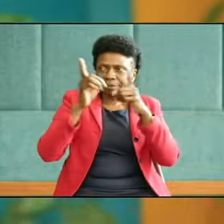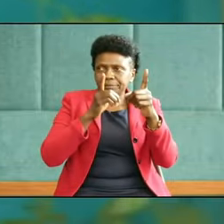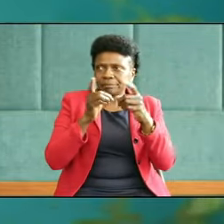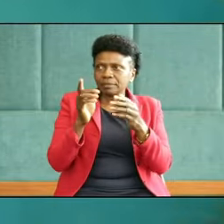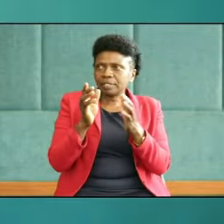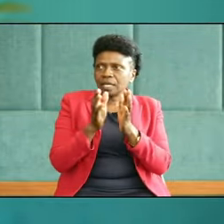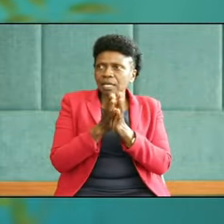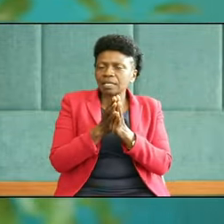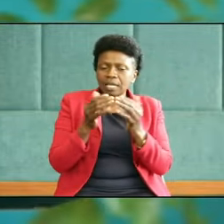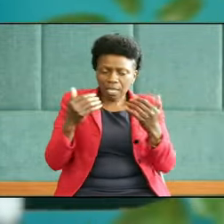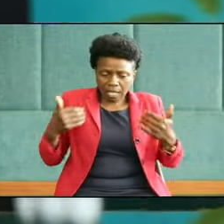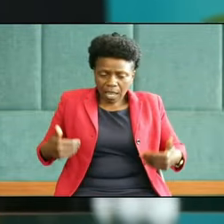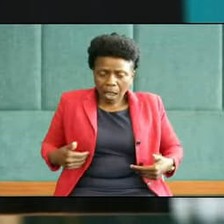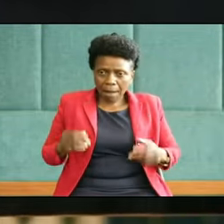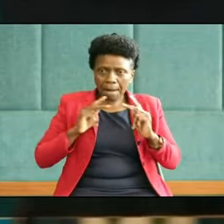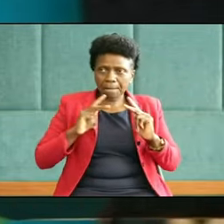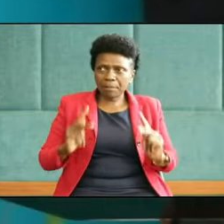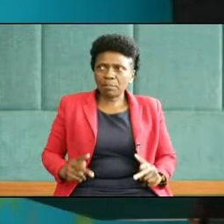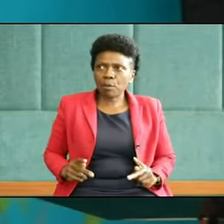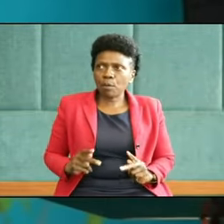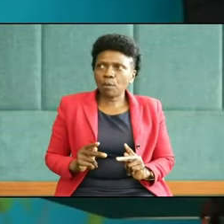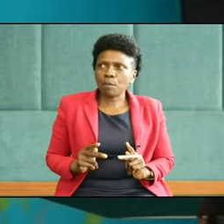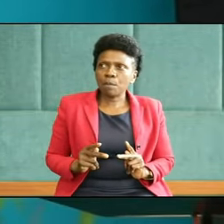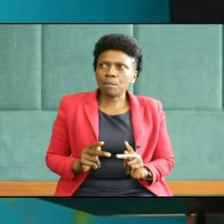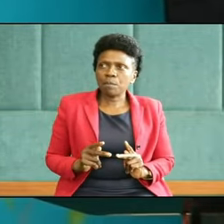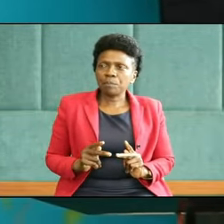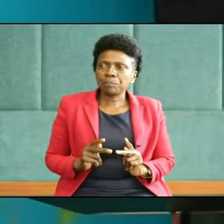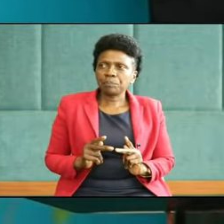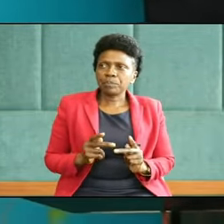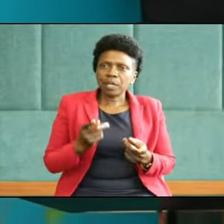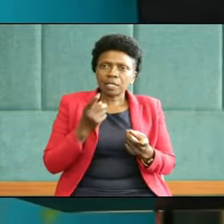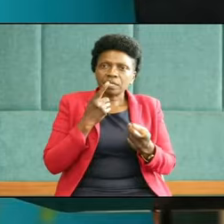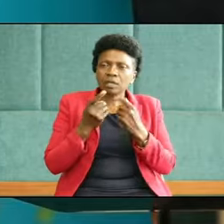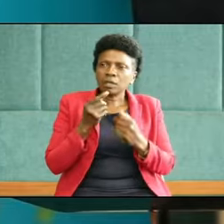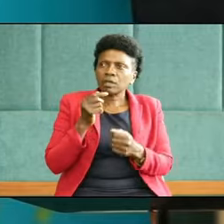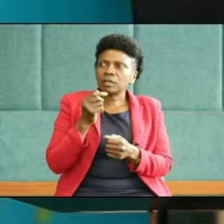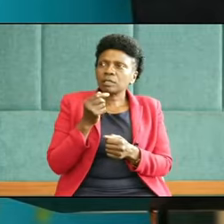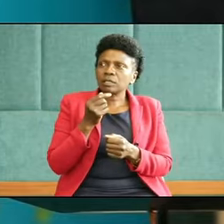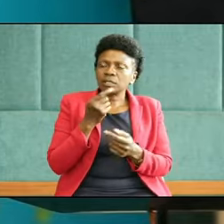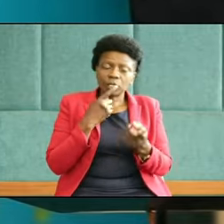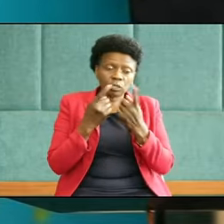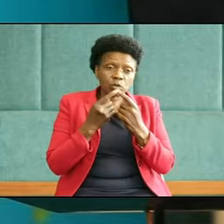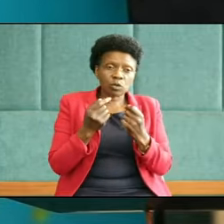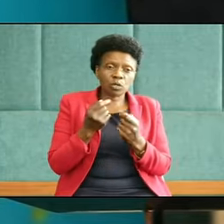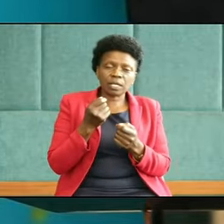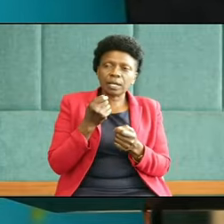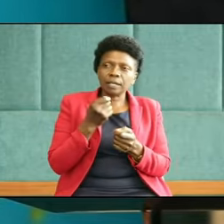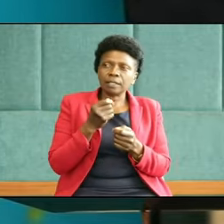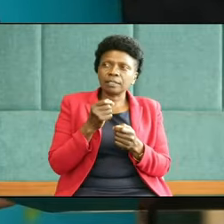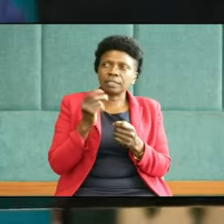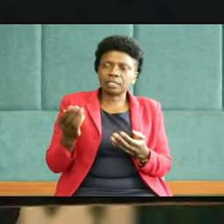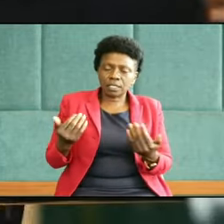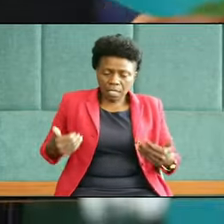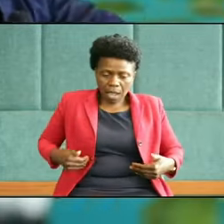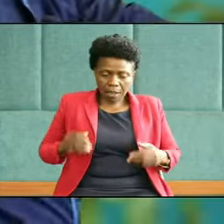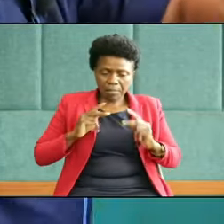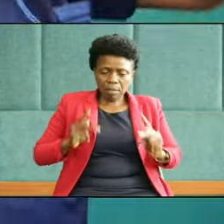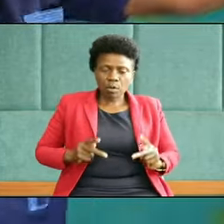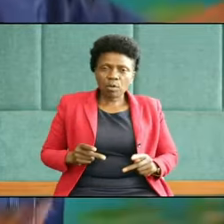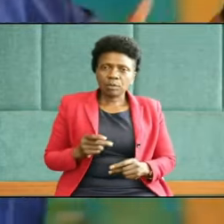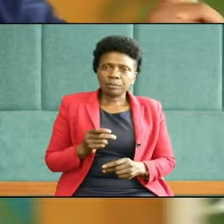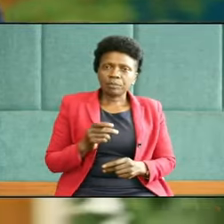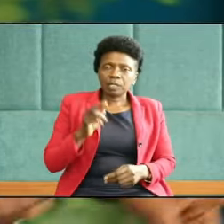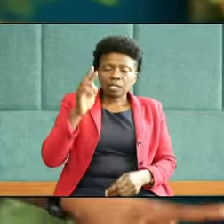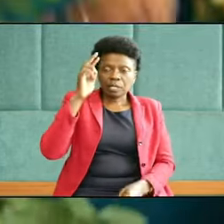And the young people, one Latter-day Saint young man is to bring 18 souls 1 year. It takes 19